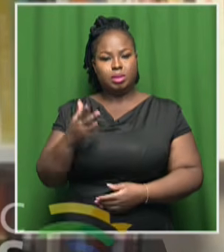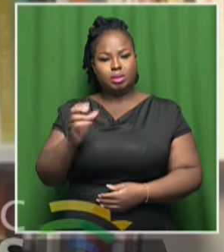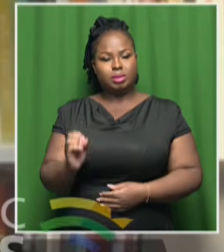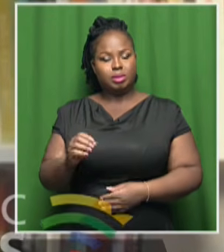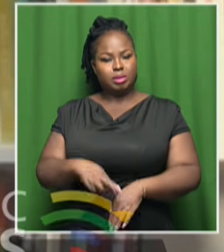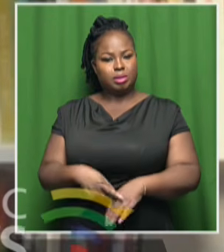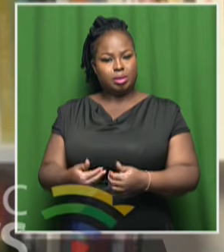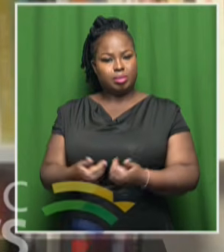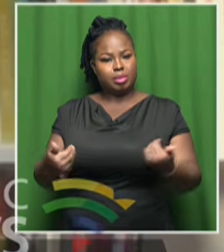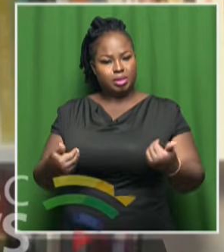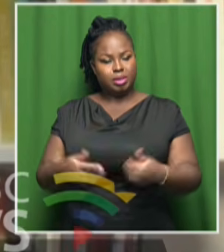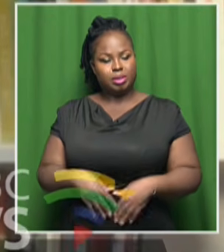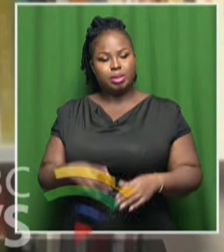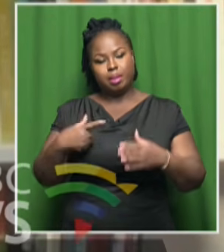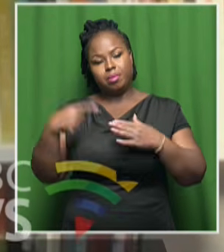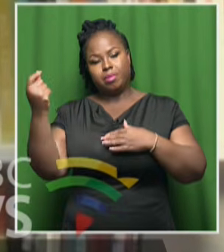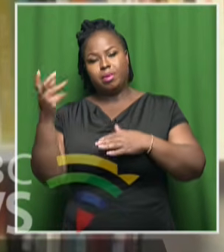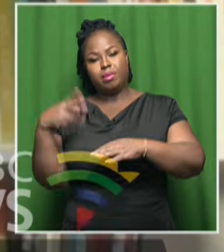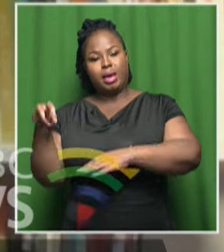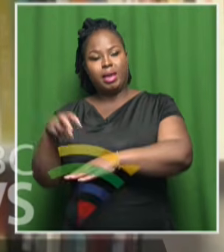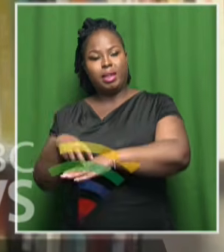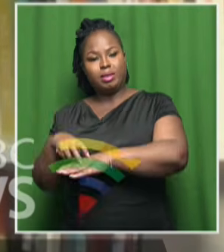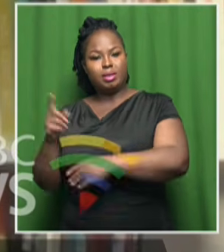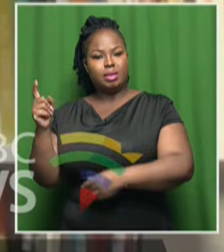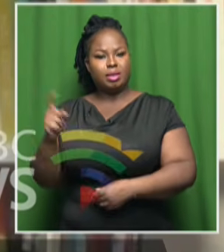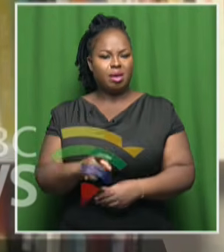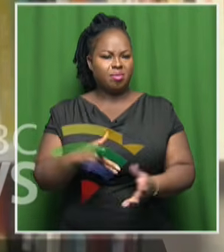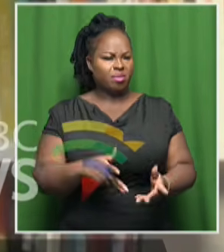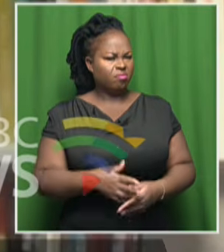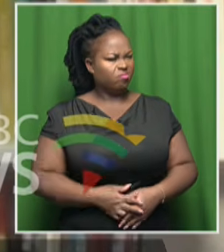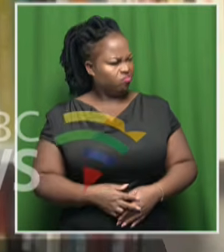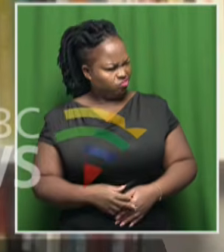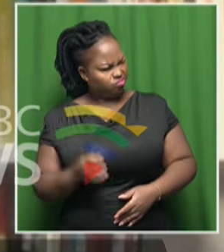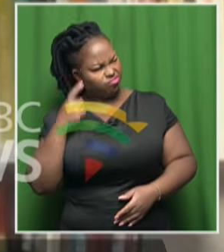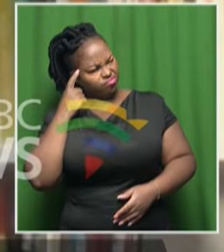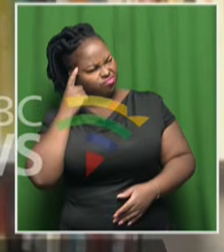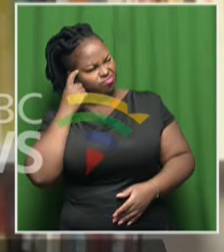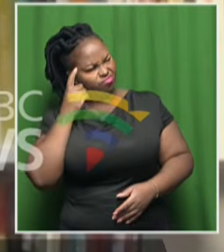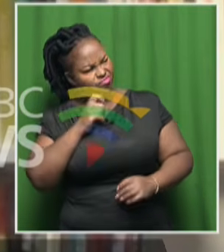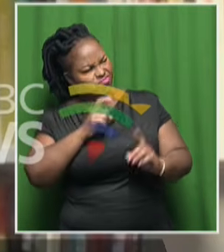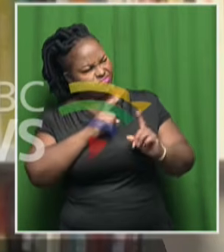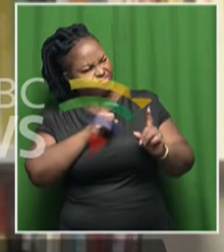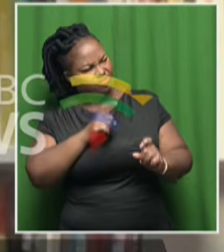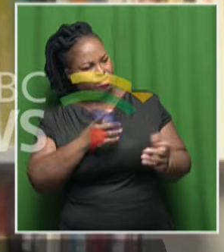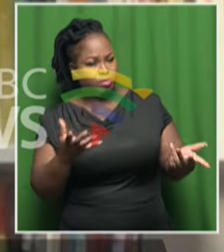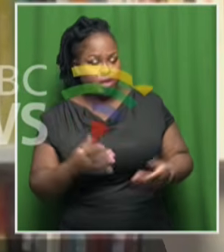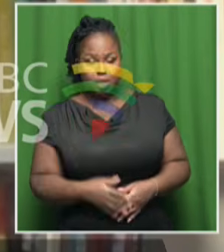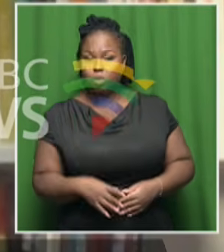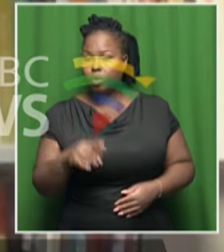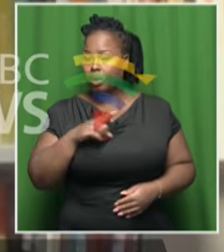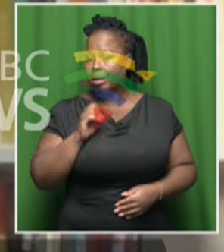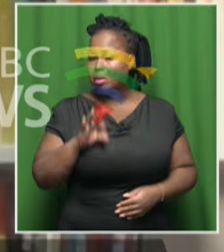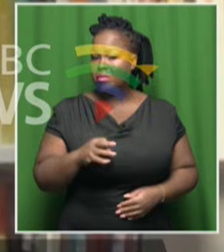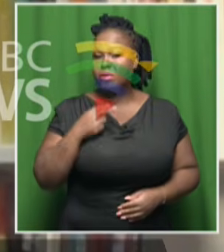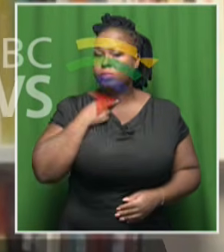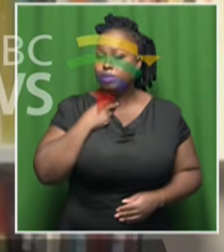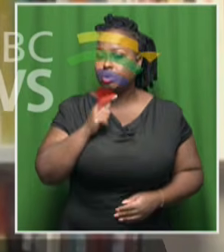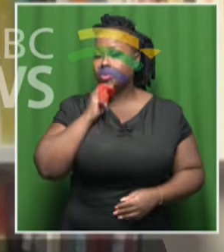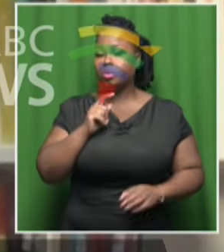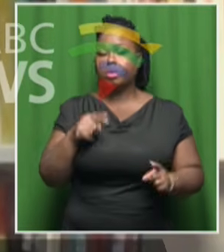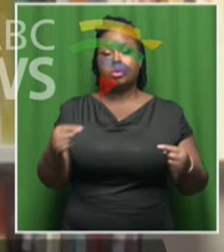days of apartheid, leaving Ireland, and coming here, there is a lot of questions that need to be asked about Paulo O'Sullivan. So if he cannot be able to fill